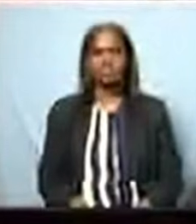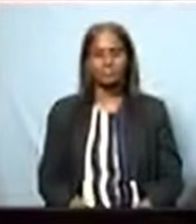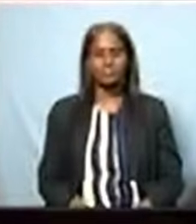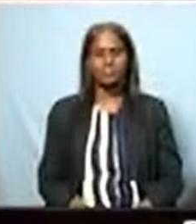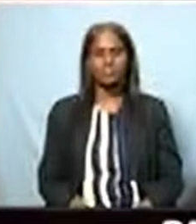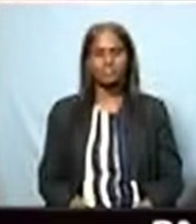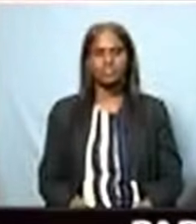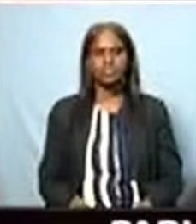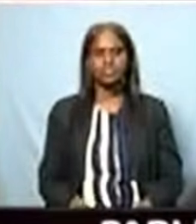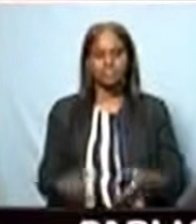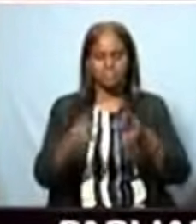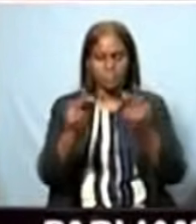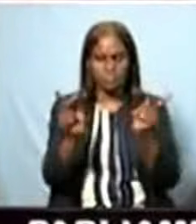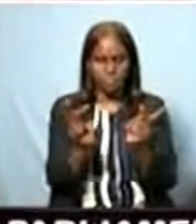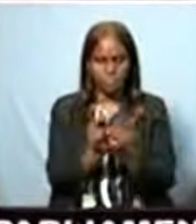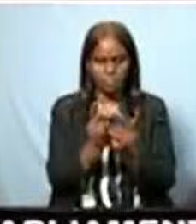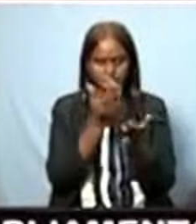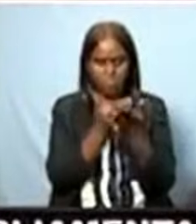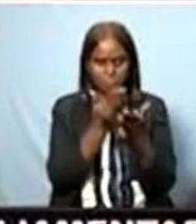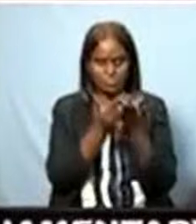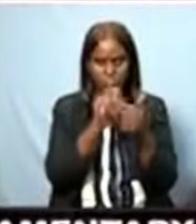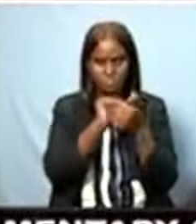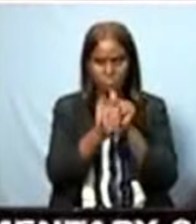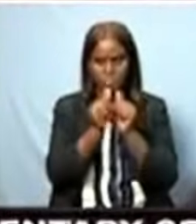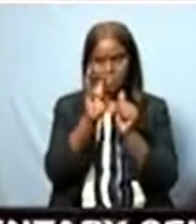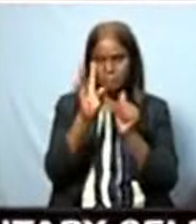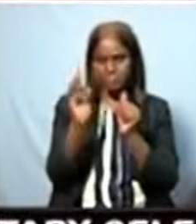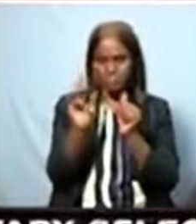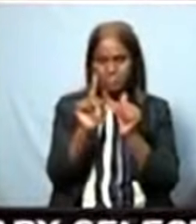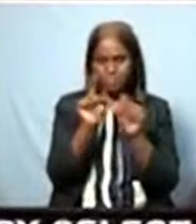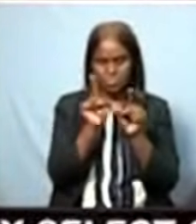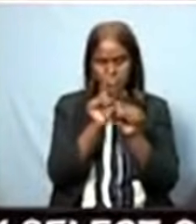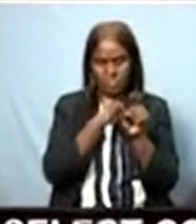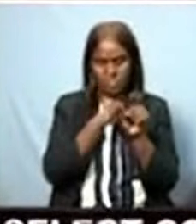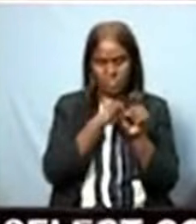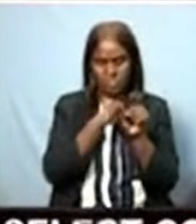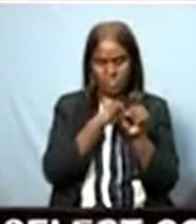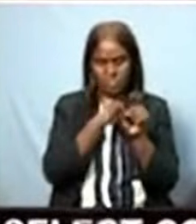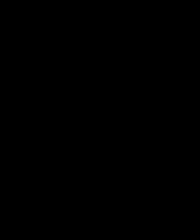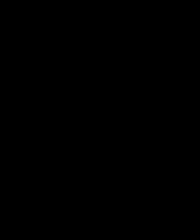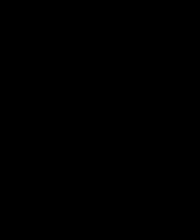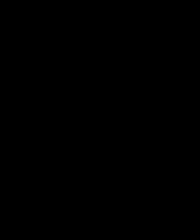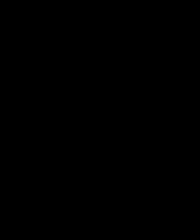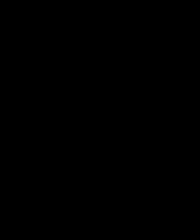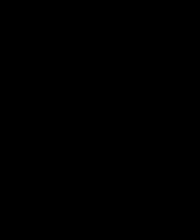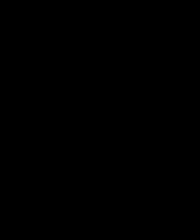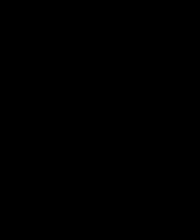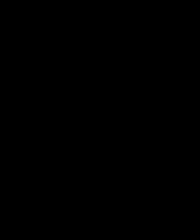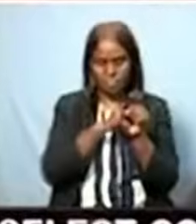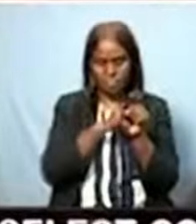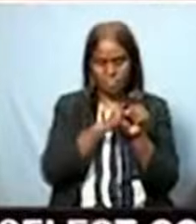Congress Party position on Article 47 is that we are opposed